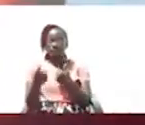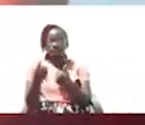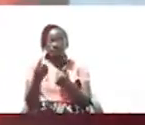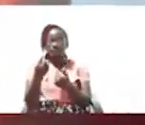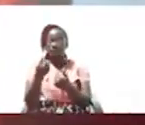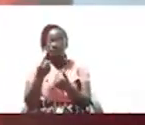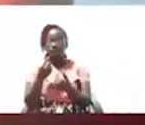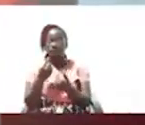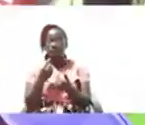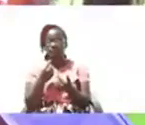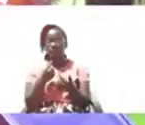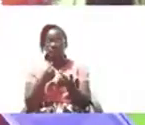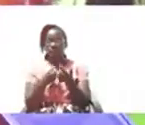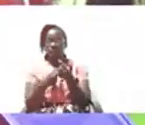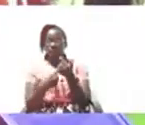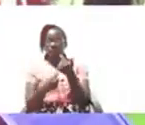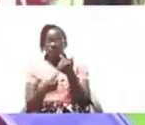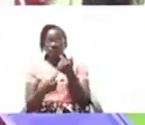Minkrofway.